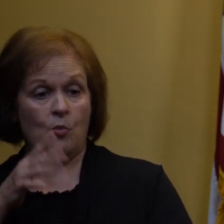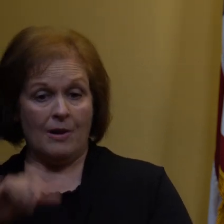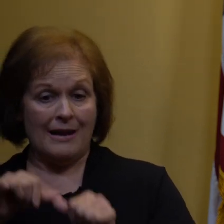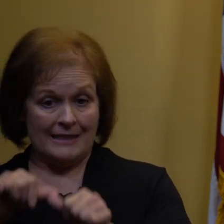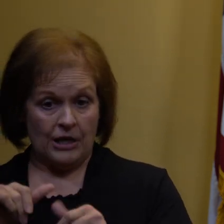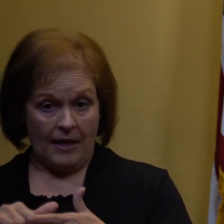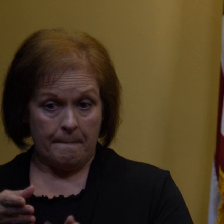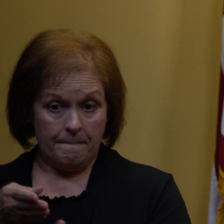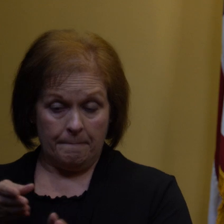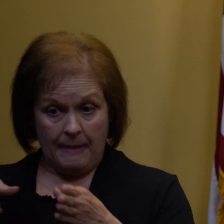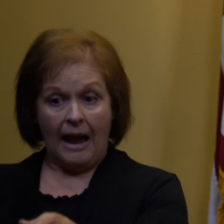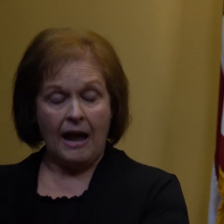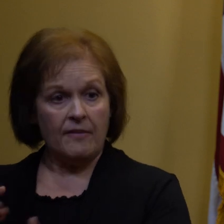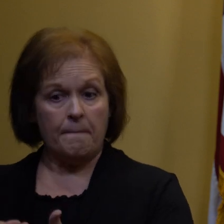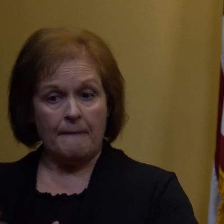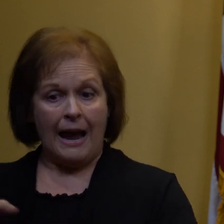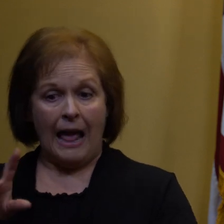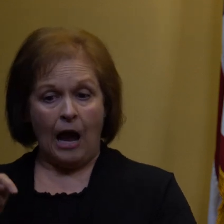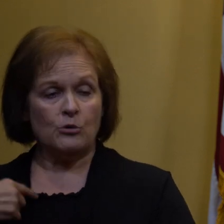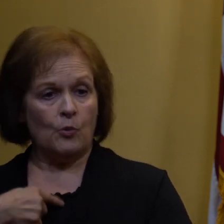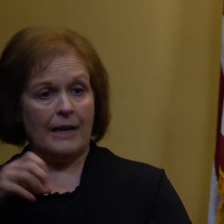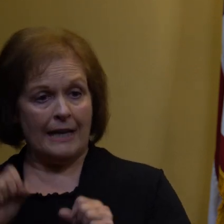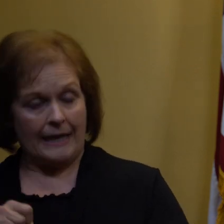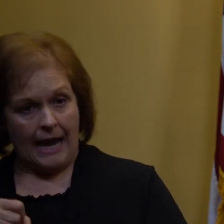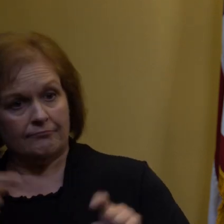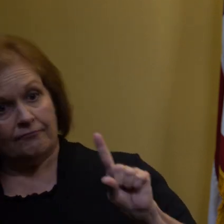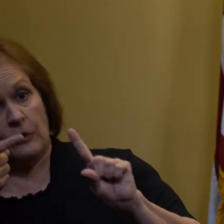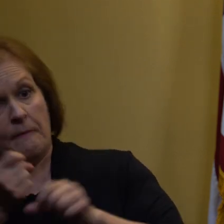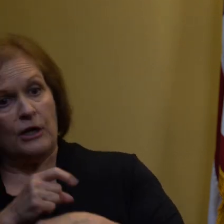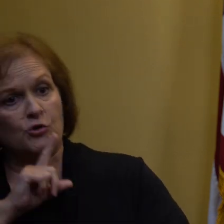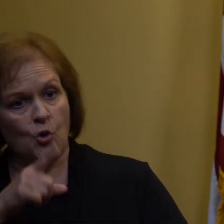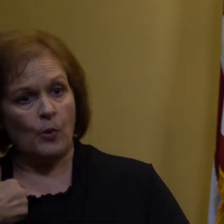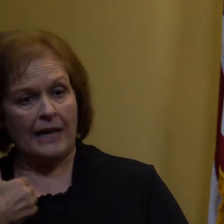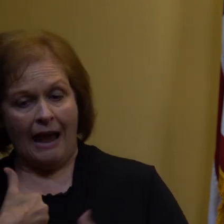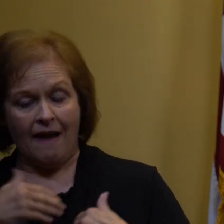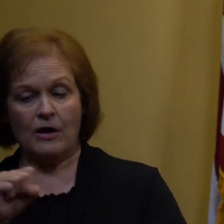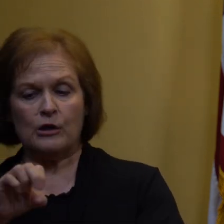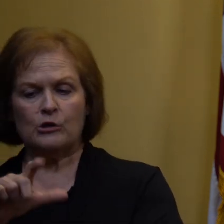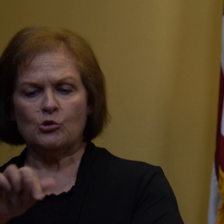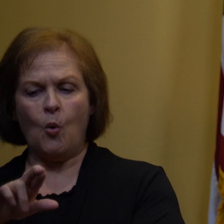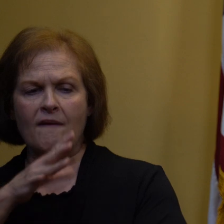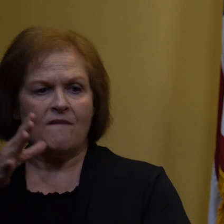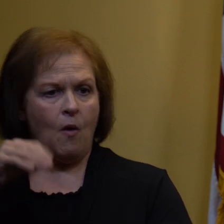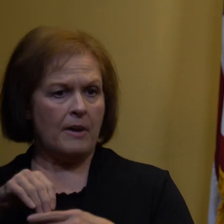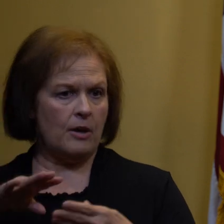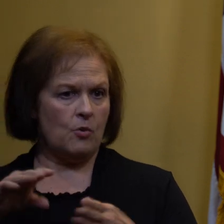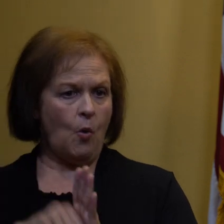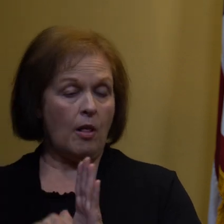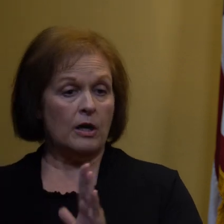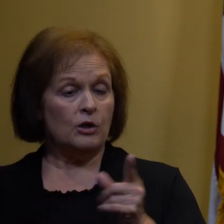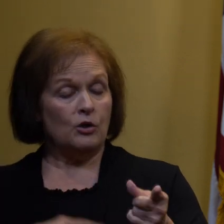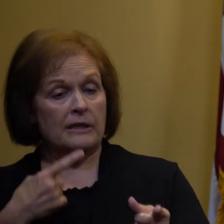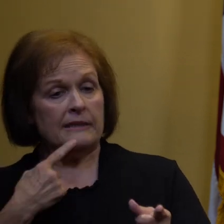on the path of buying out so that we can reach the goal of making sure that we have a solar farm in the city of New Orleans. You know what,